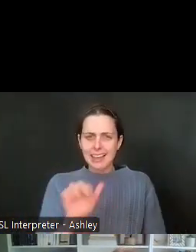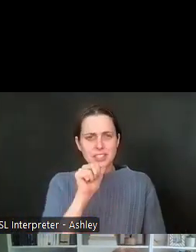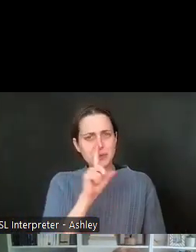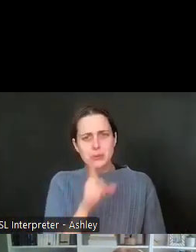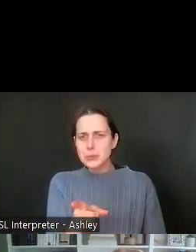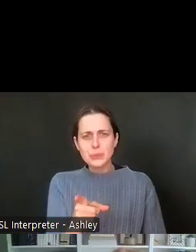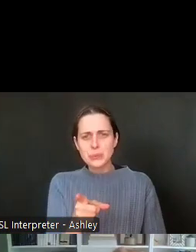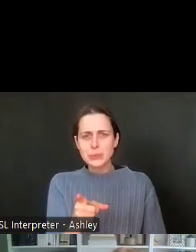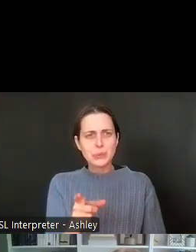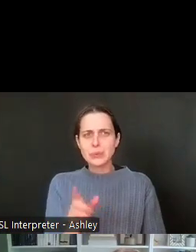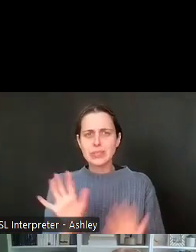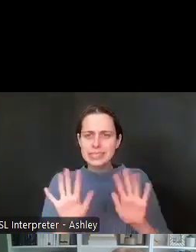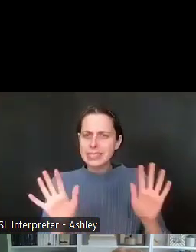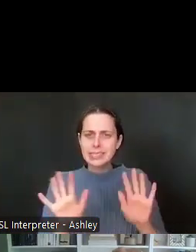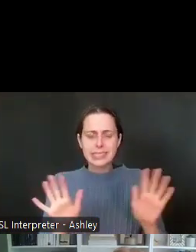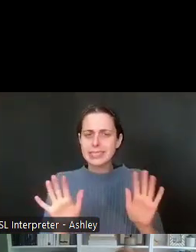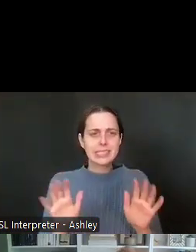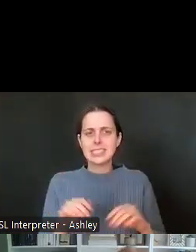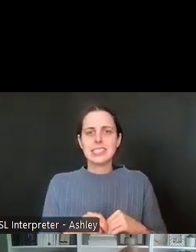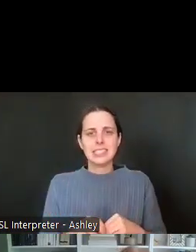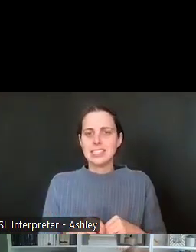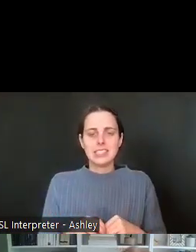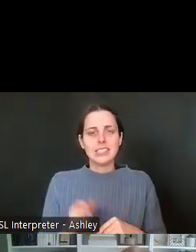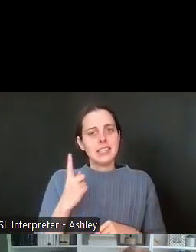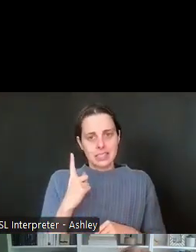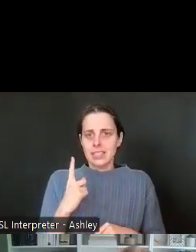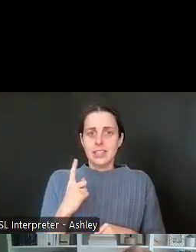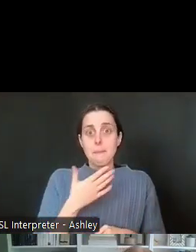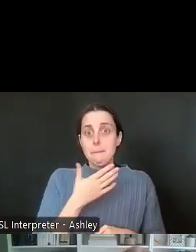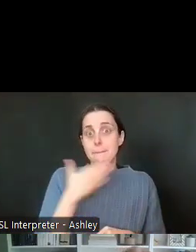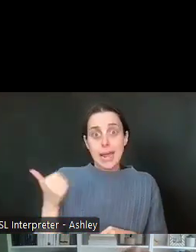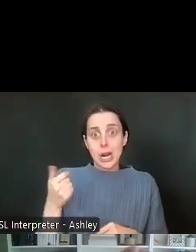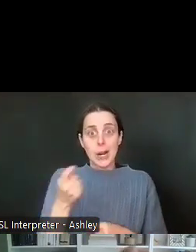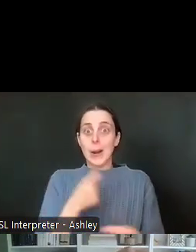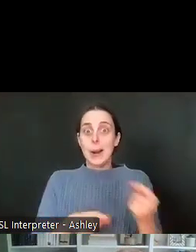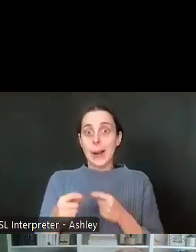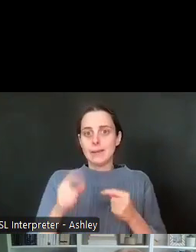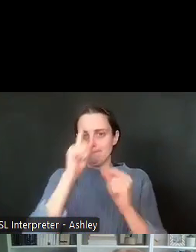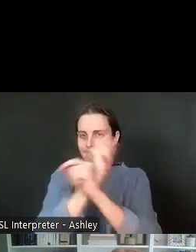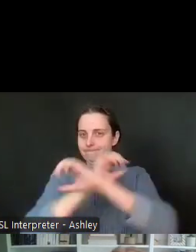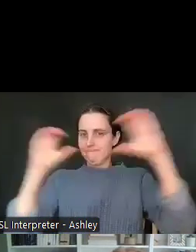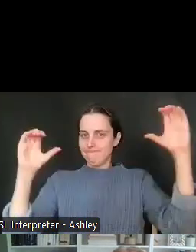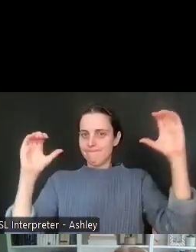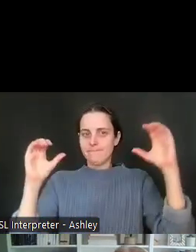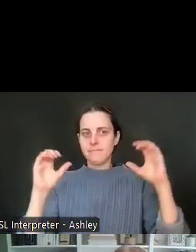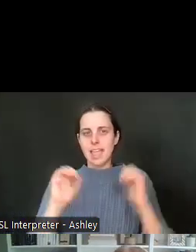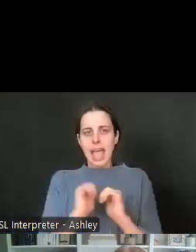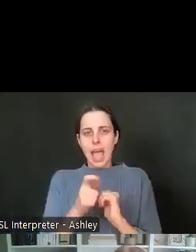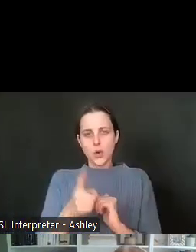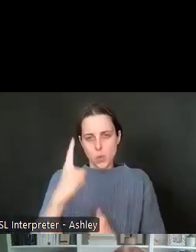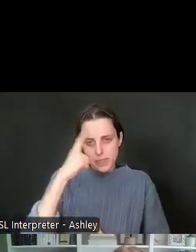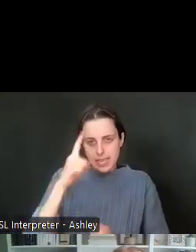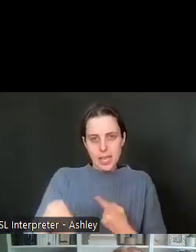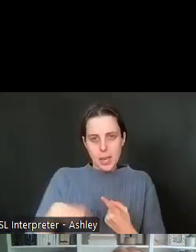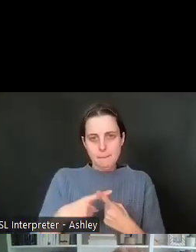how work-life harmony works. What will be most helpful is if you start to change the way you think about work-life